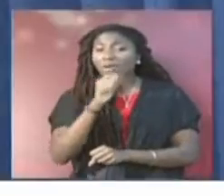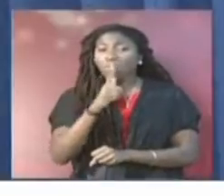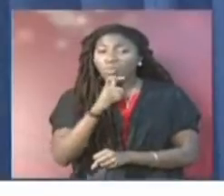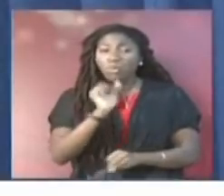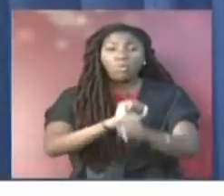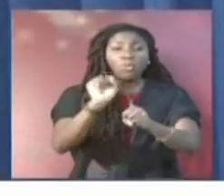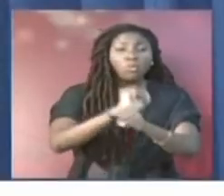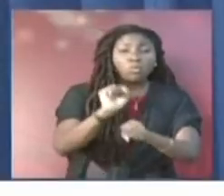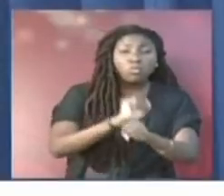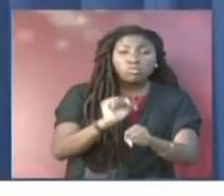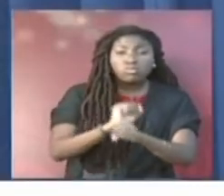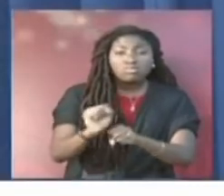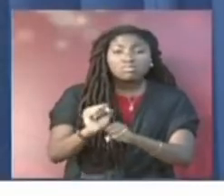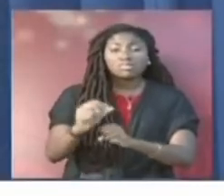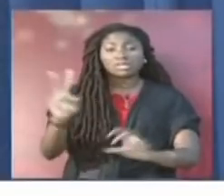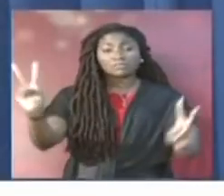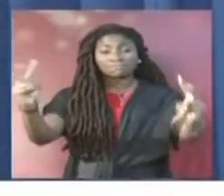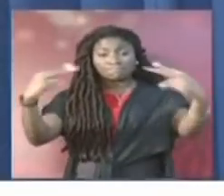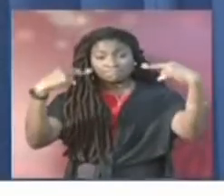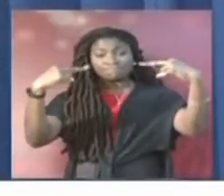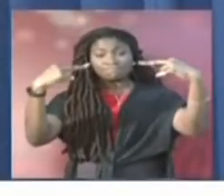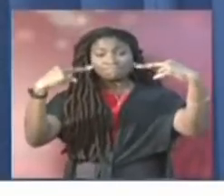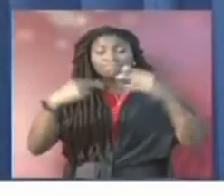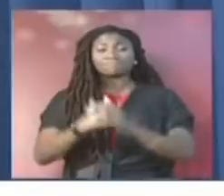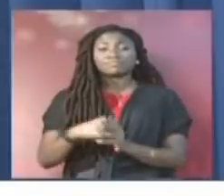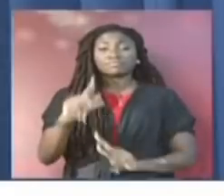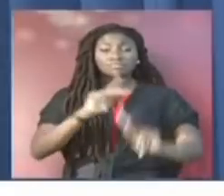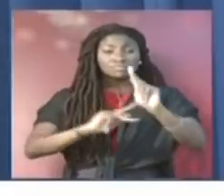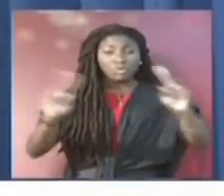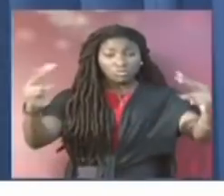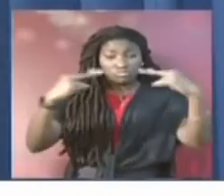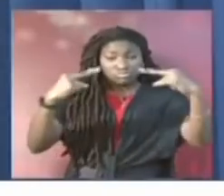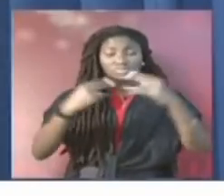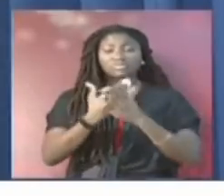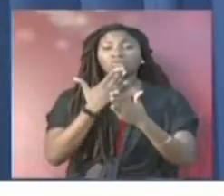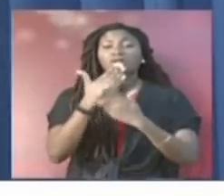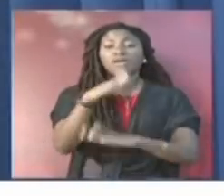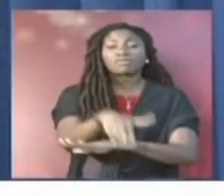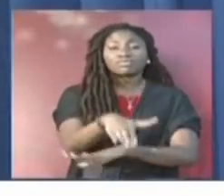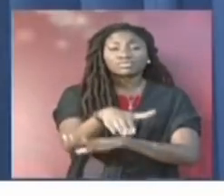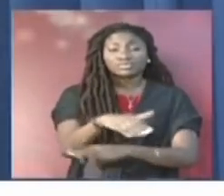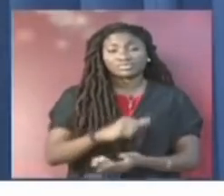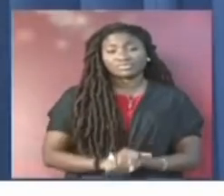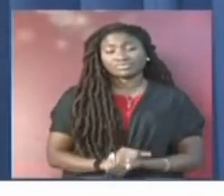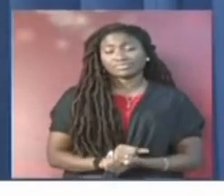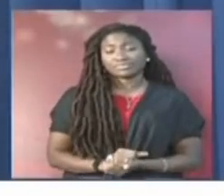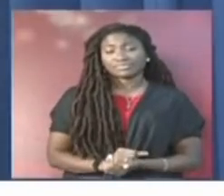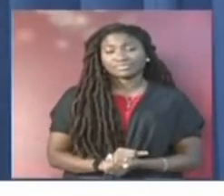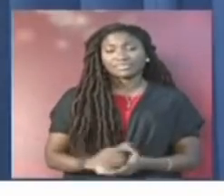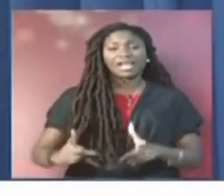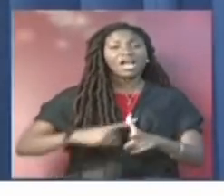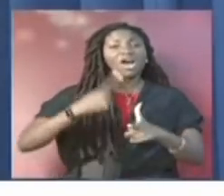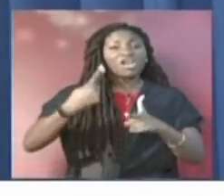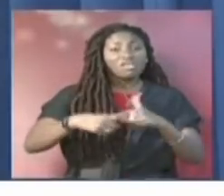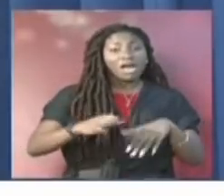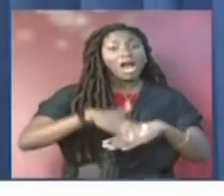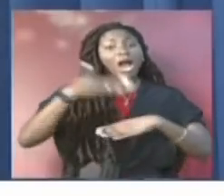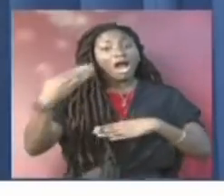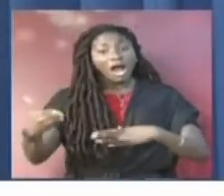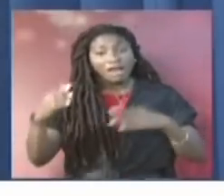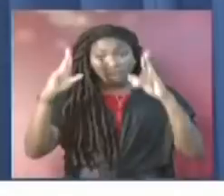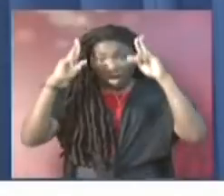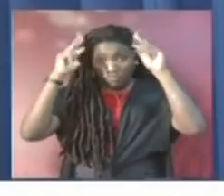will begin firstly with myself. I'll give the clinical update as is usual. We'll be followed by Dr. Hinds, who will give us